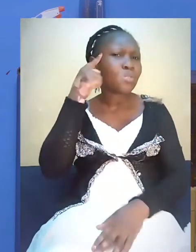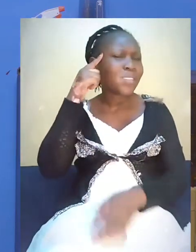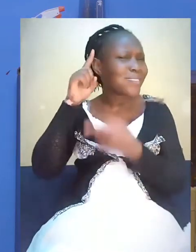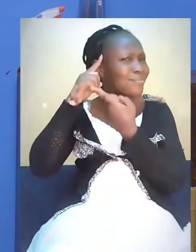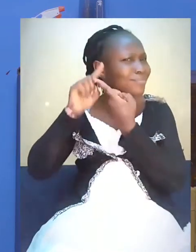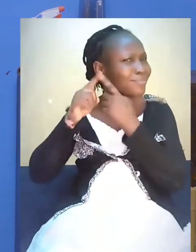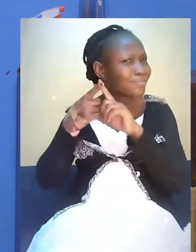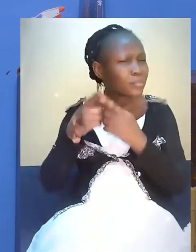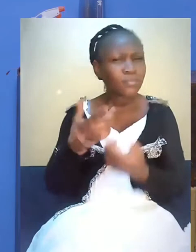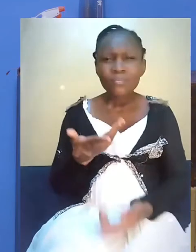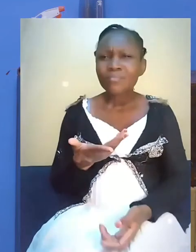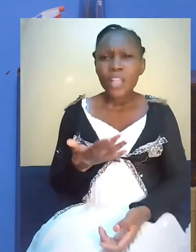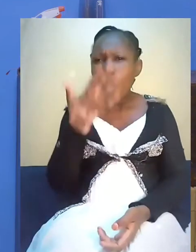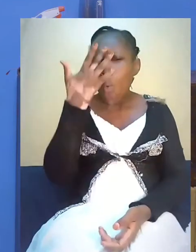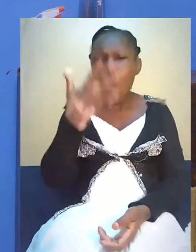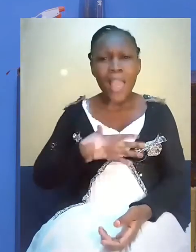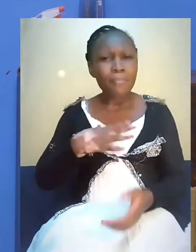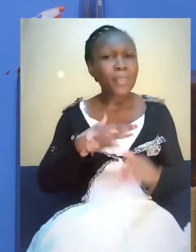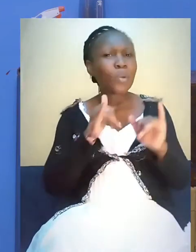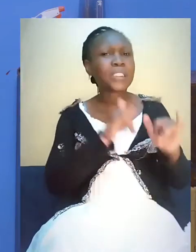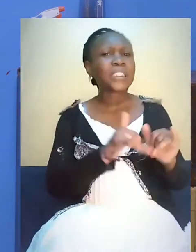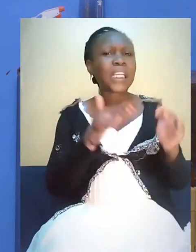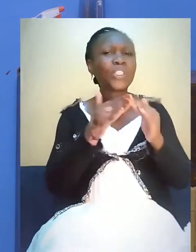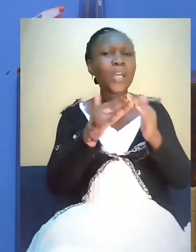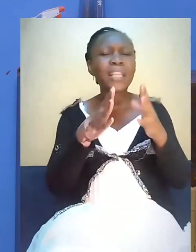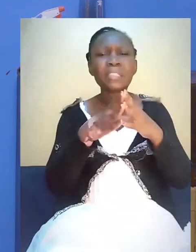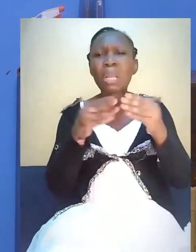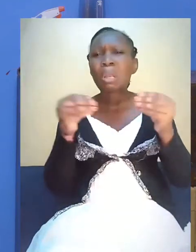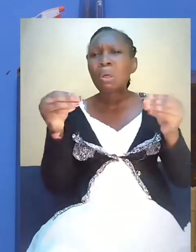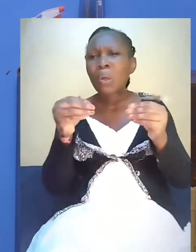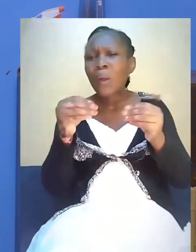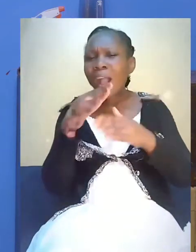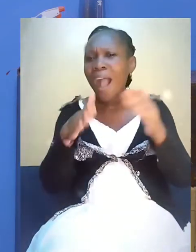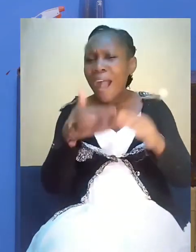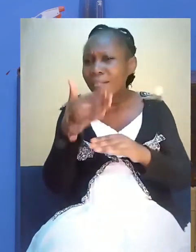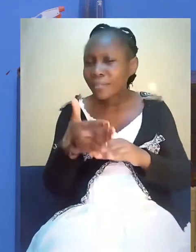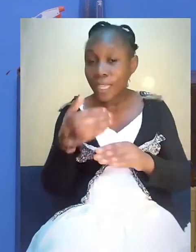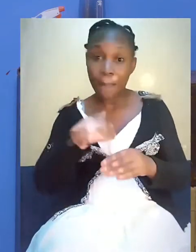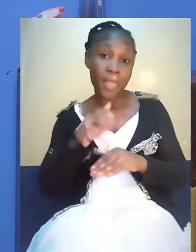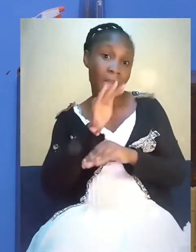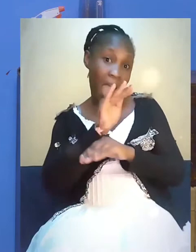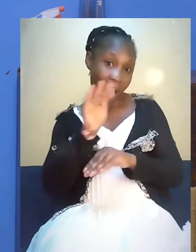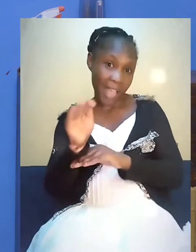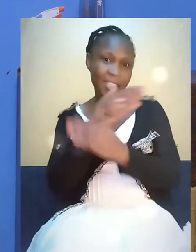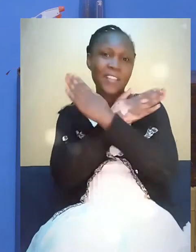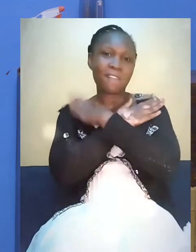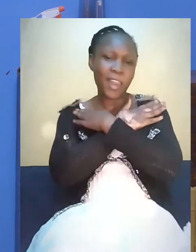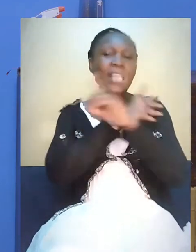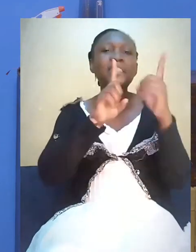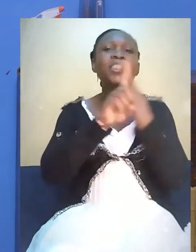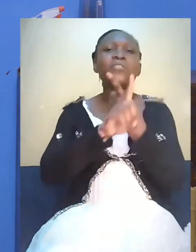loo, you know, doing things that I do or maybe beyond. I asked a couple of friends, what other